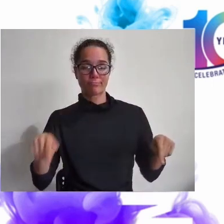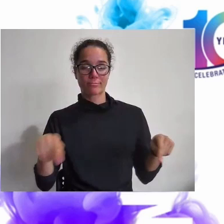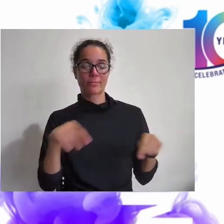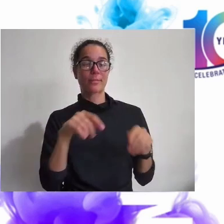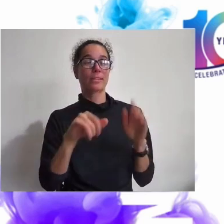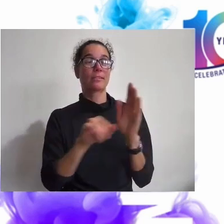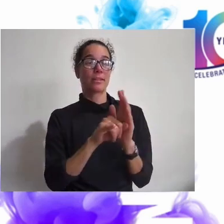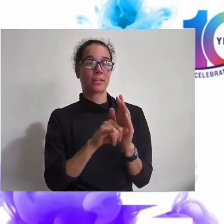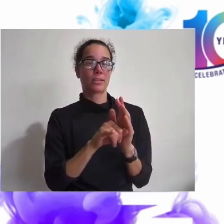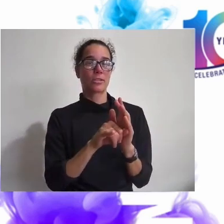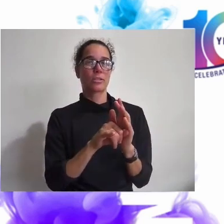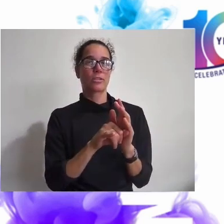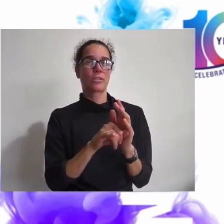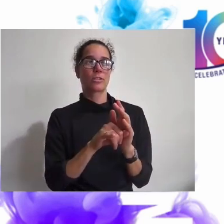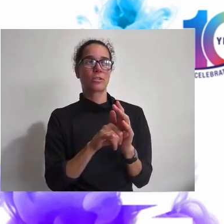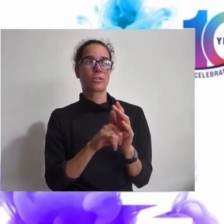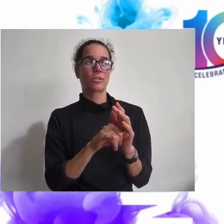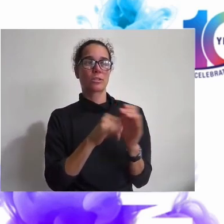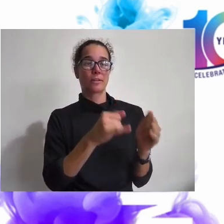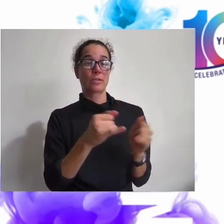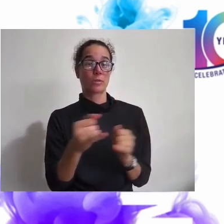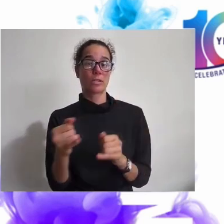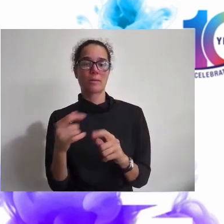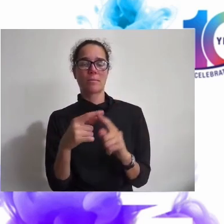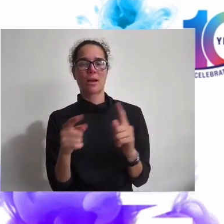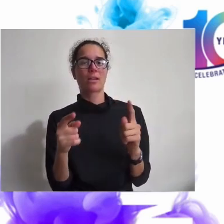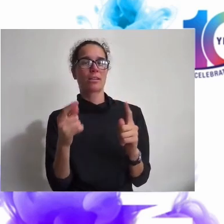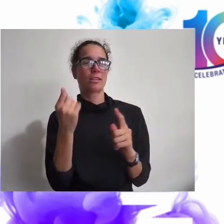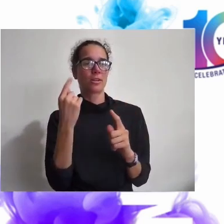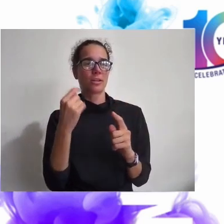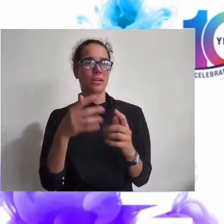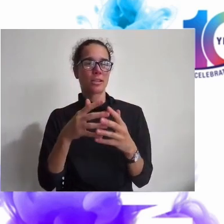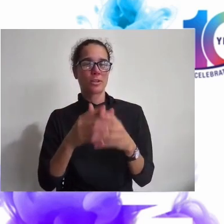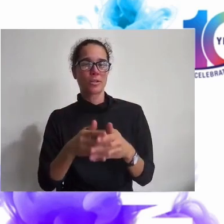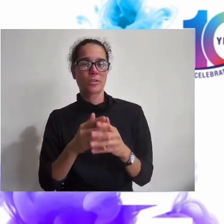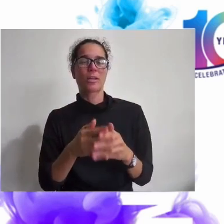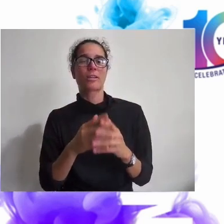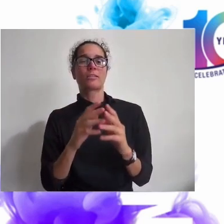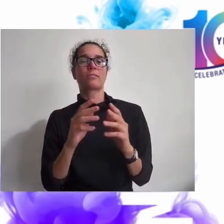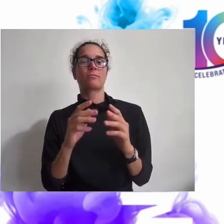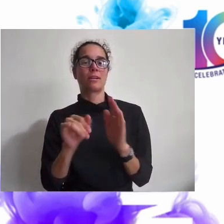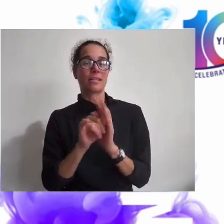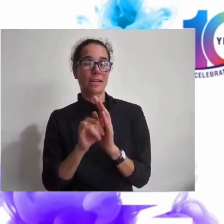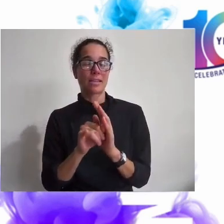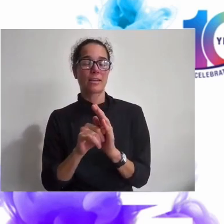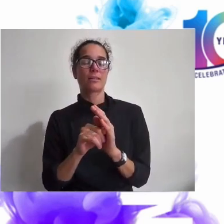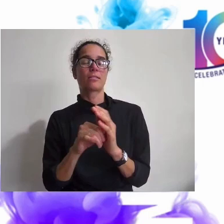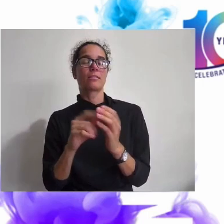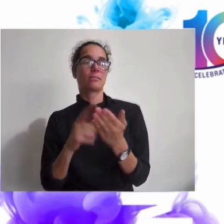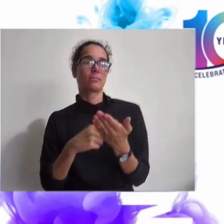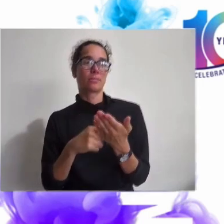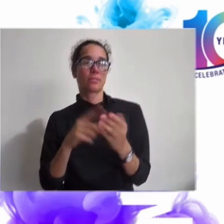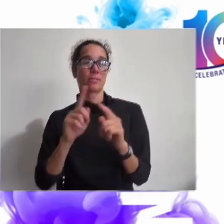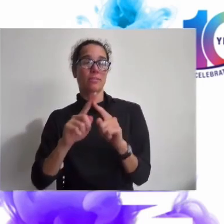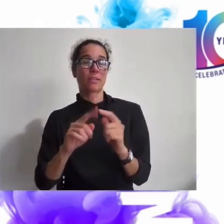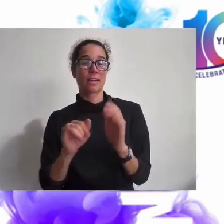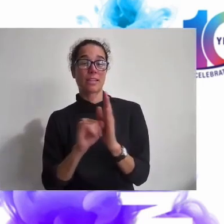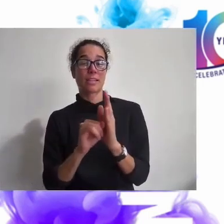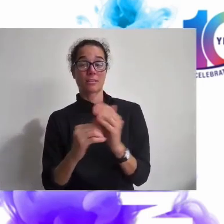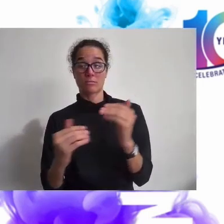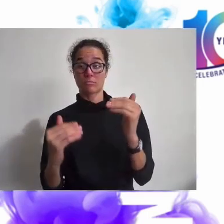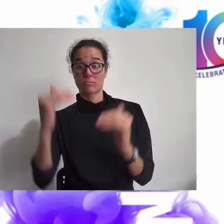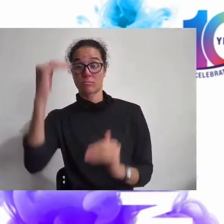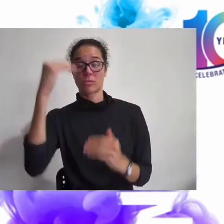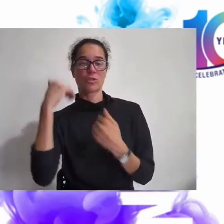about intersectionality, understanding how different identities are strong and sometimes in our workplaces. Sometimes when we